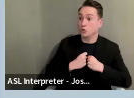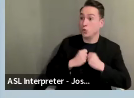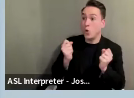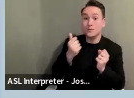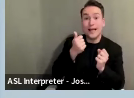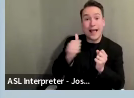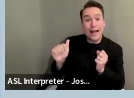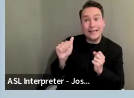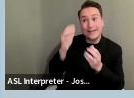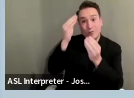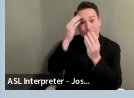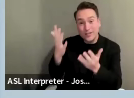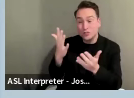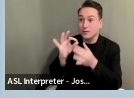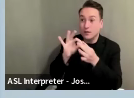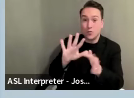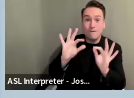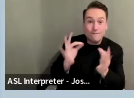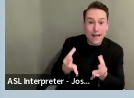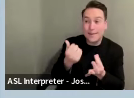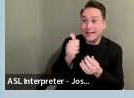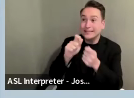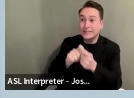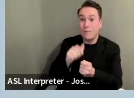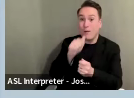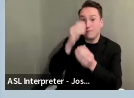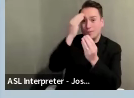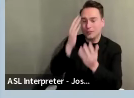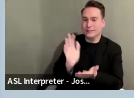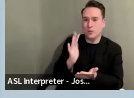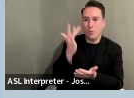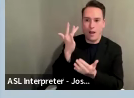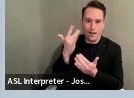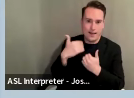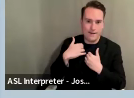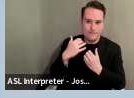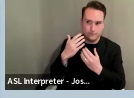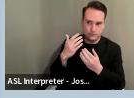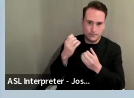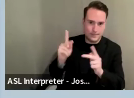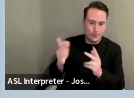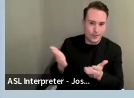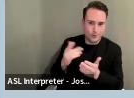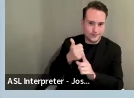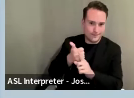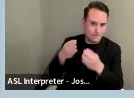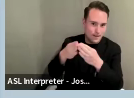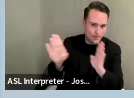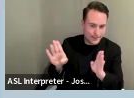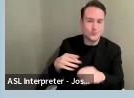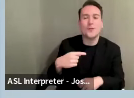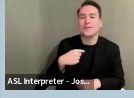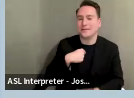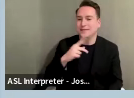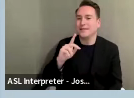information because this is a public forum. So once again, I'm Kendra Bowen, very pleased to be here this evening.